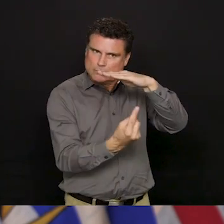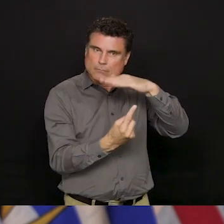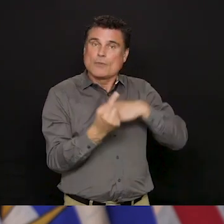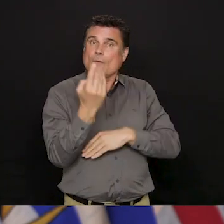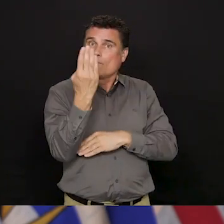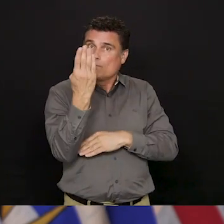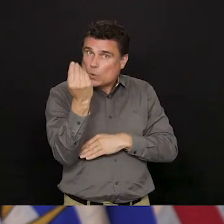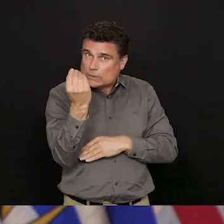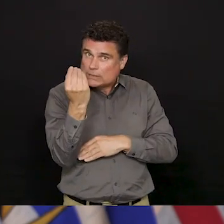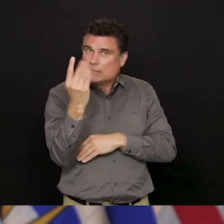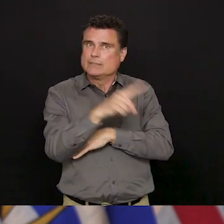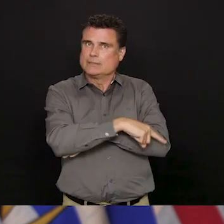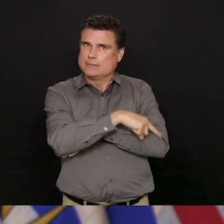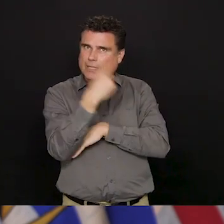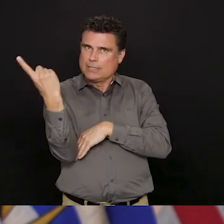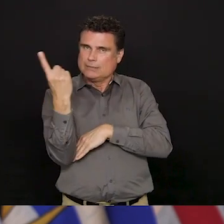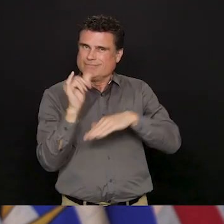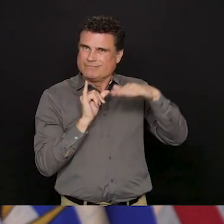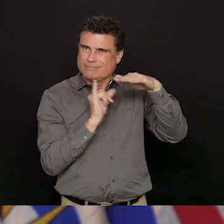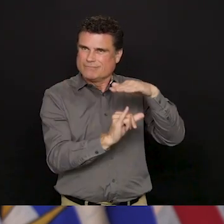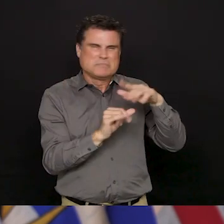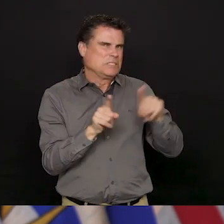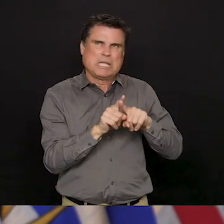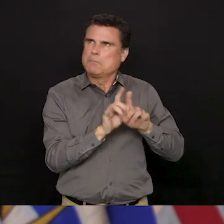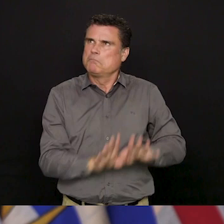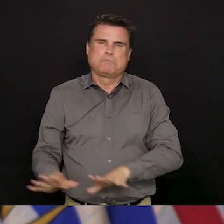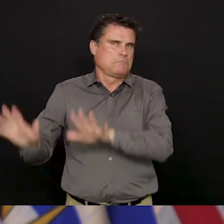else. We have time for one more question this